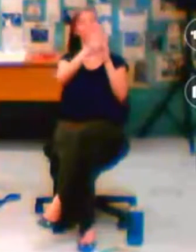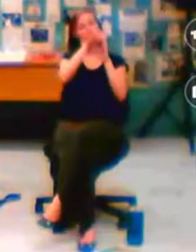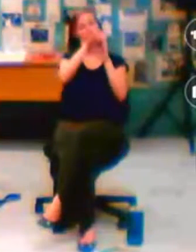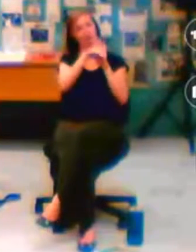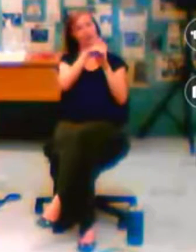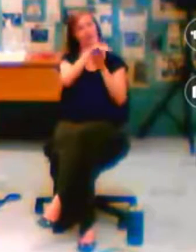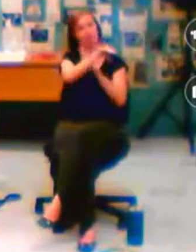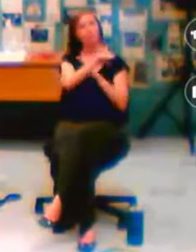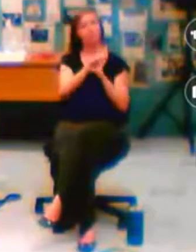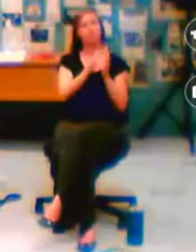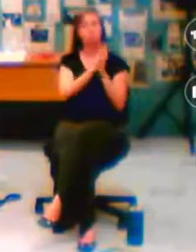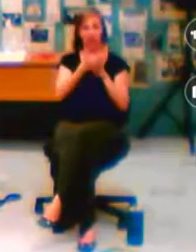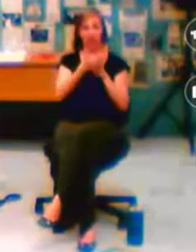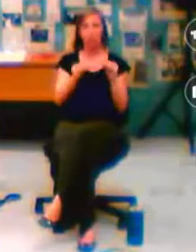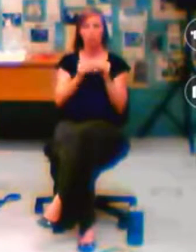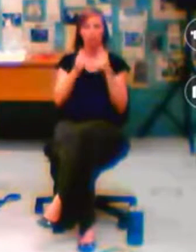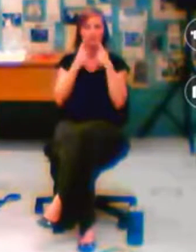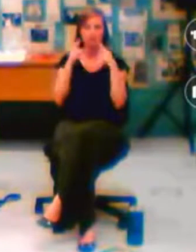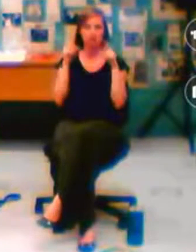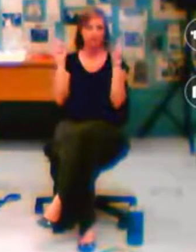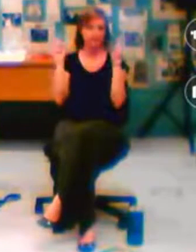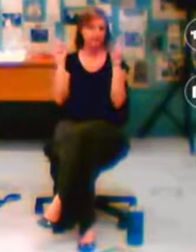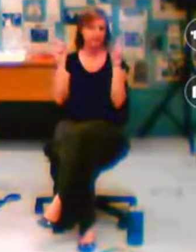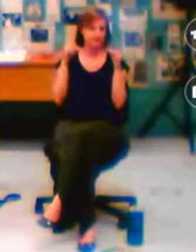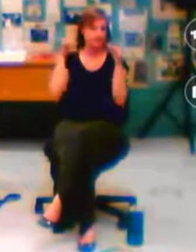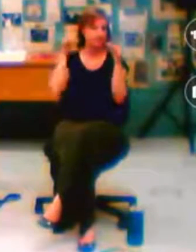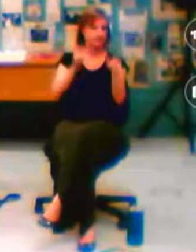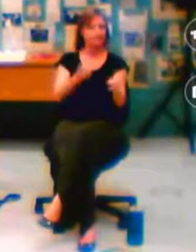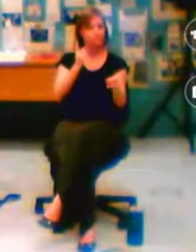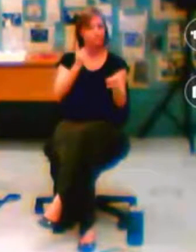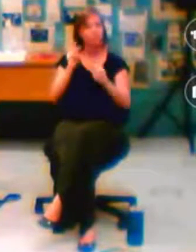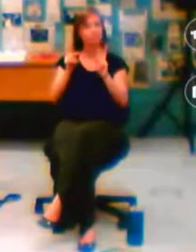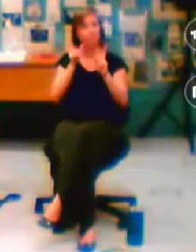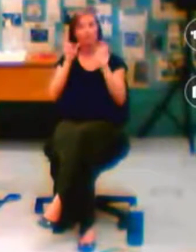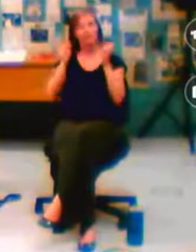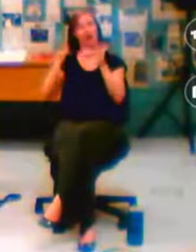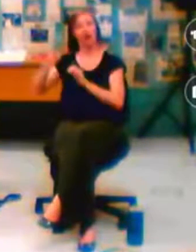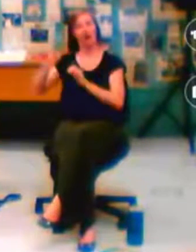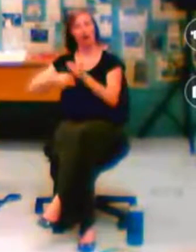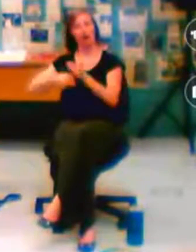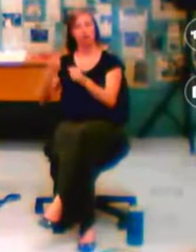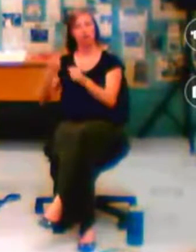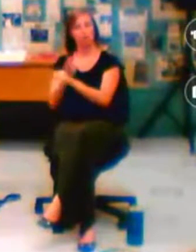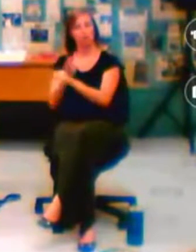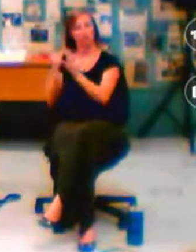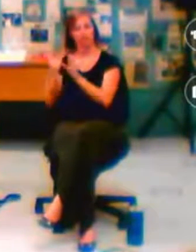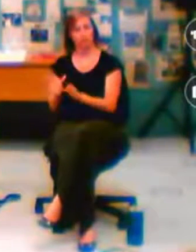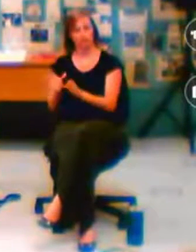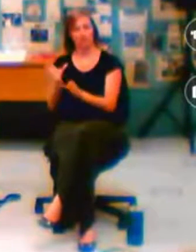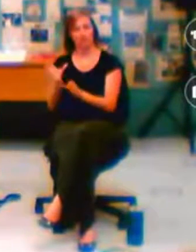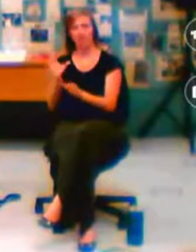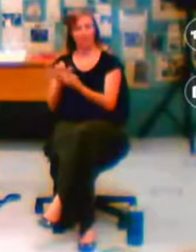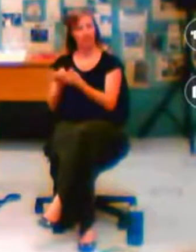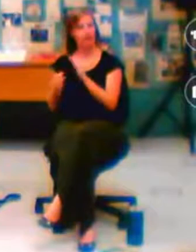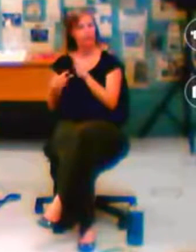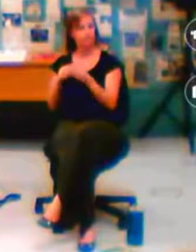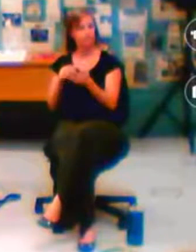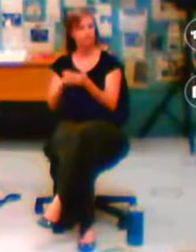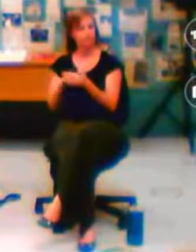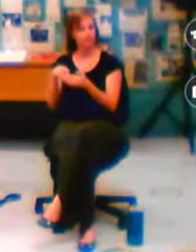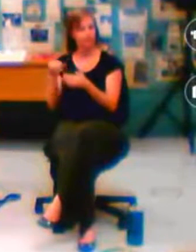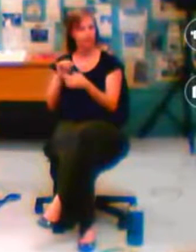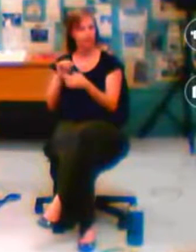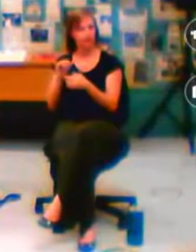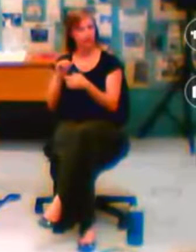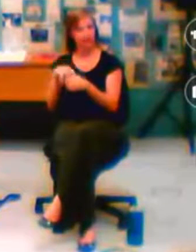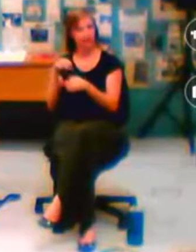is, is Colorado Care the answer to bending the cost curve and making a little more